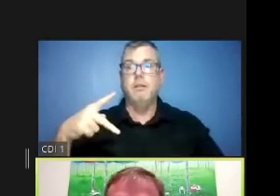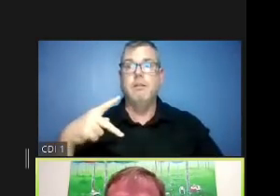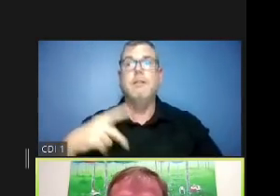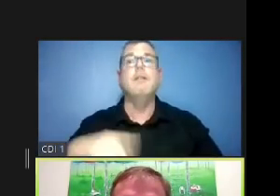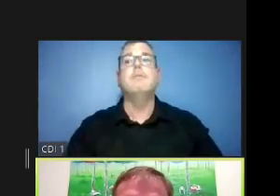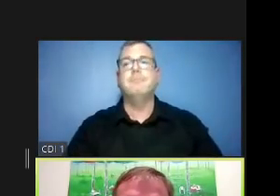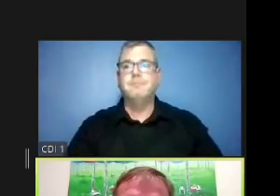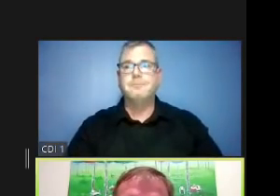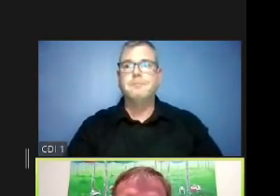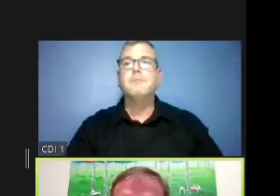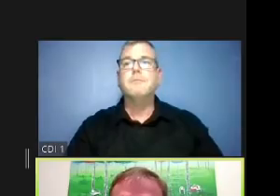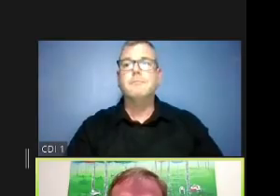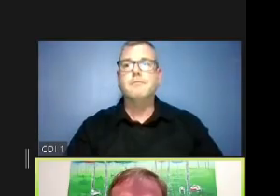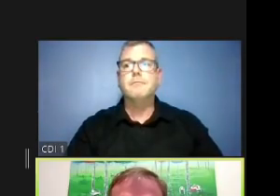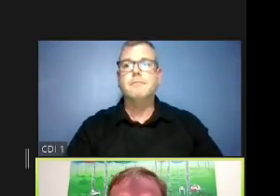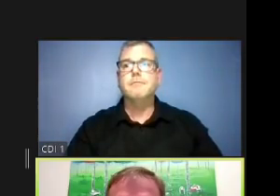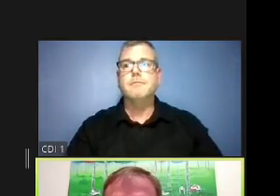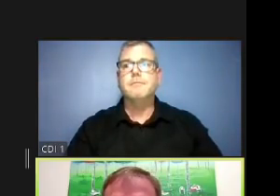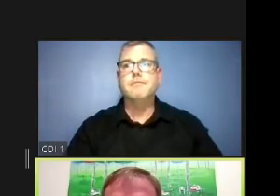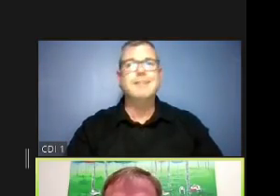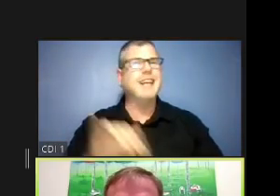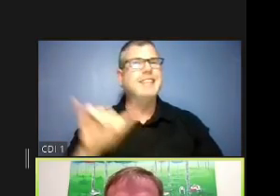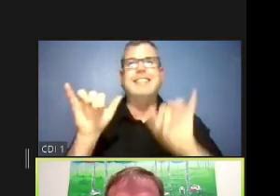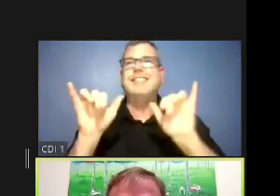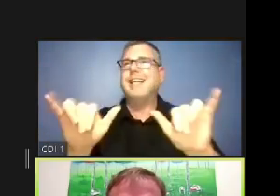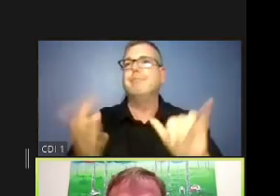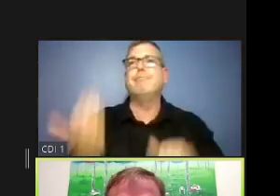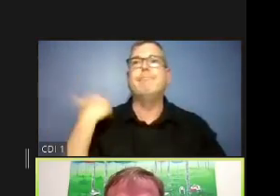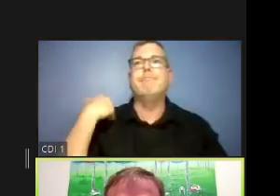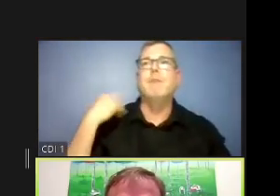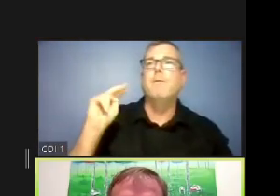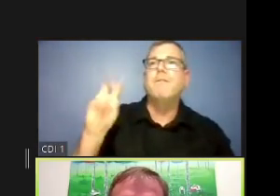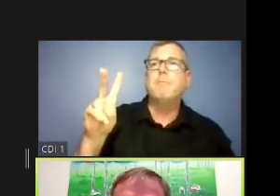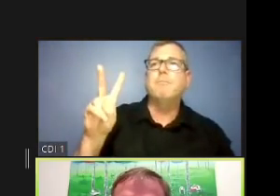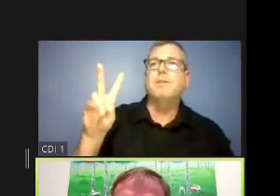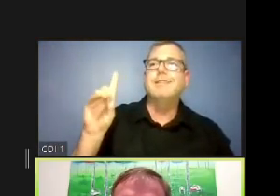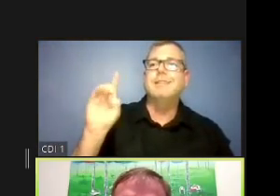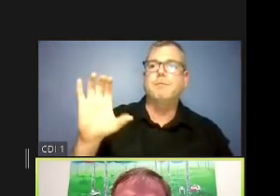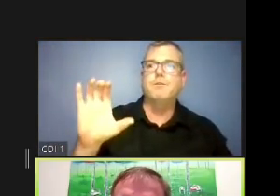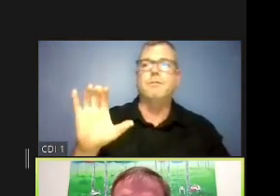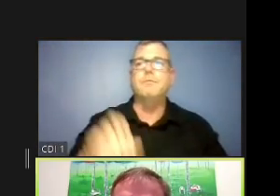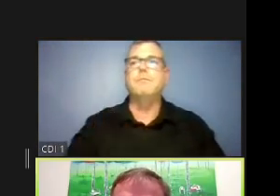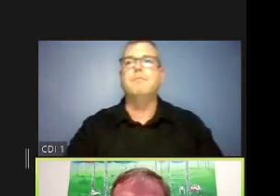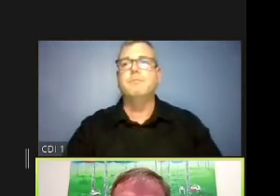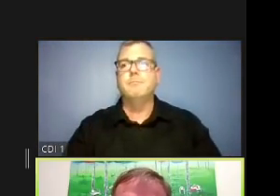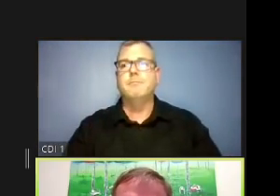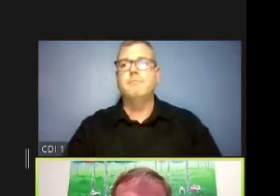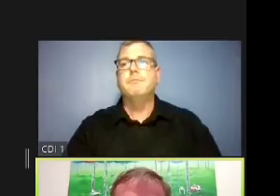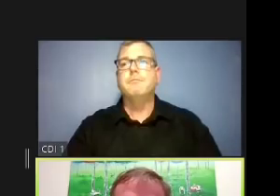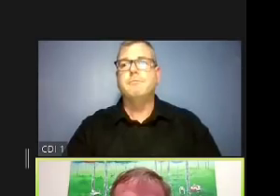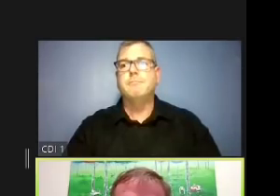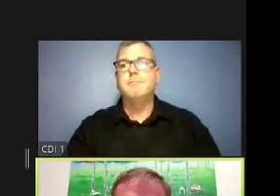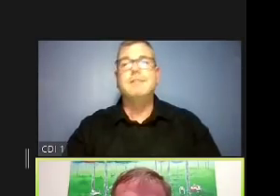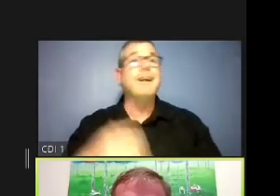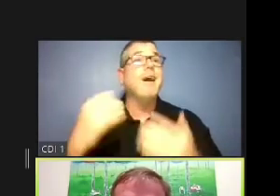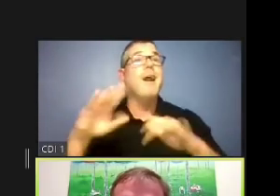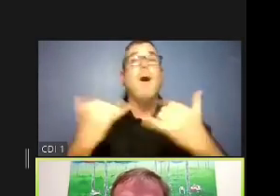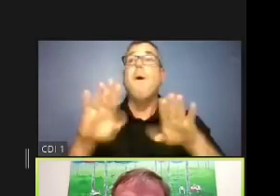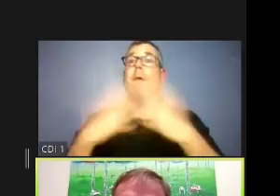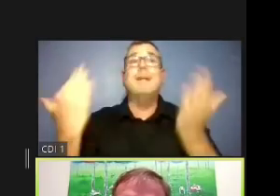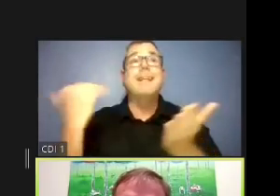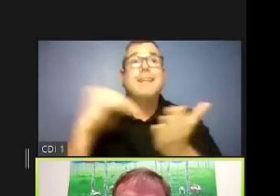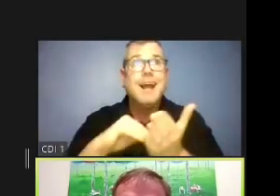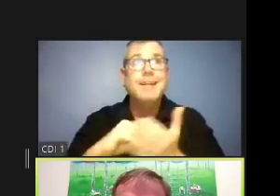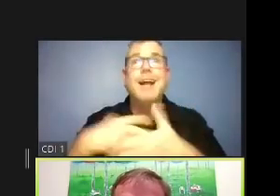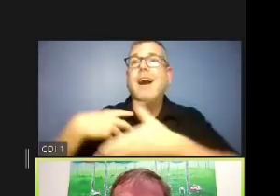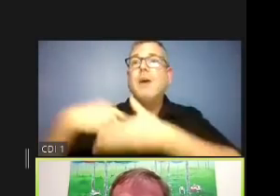dining has come back online. Personal services, hair and nail salons are open. Hotels, motels, short-term lodging. Retails and malls are now